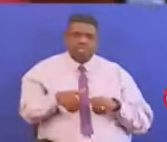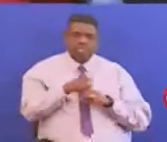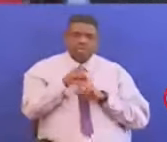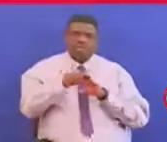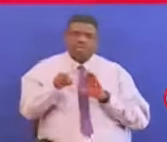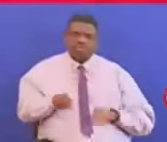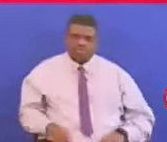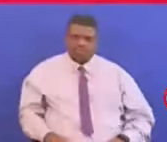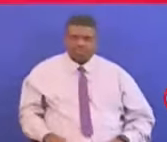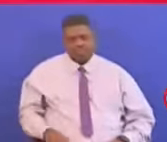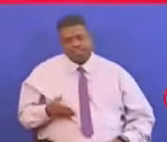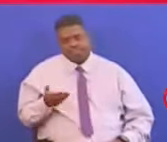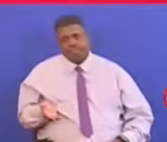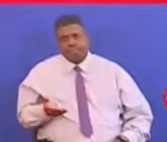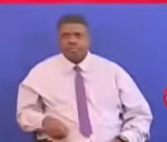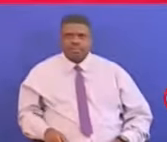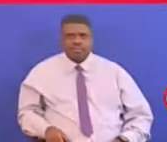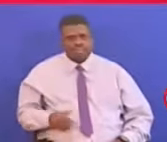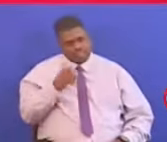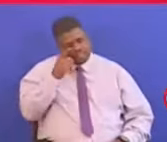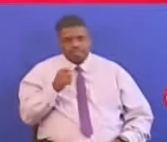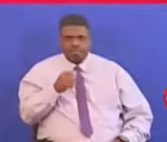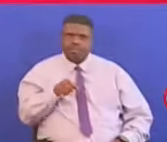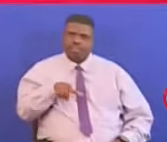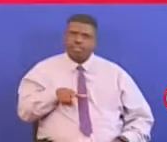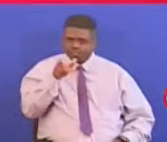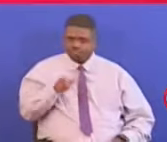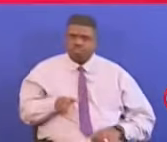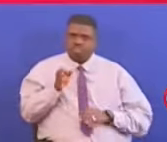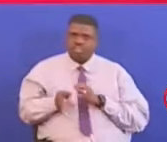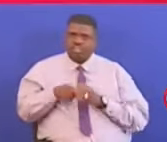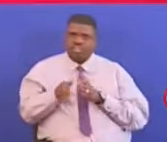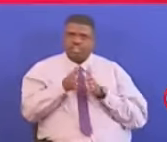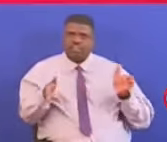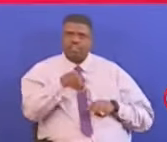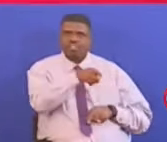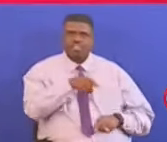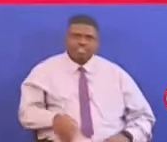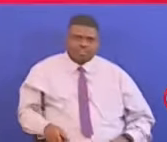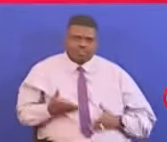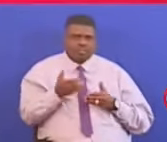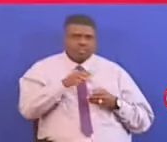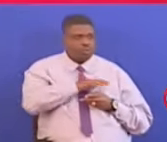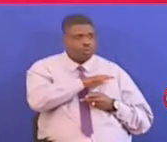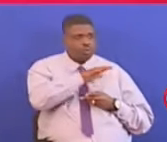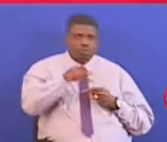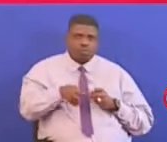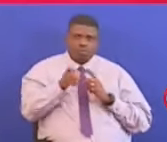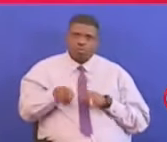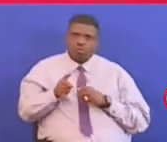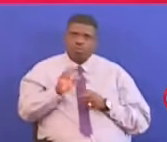I believe I'm the right candidate for that position because I have all that it takes to be